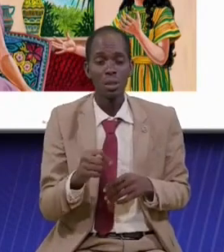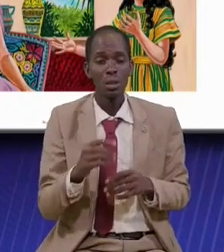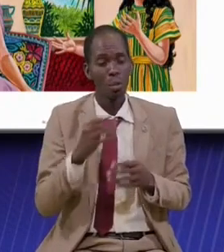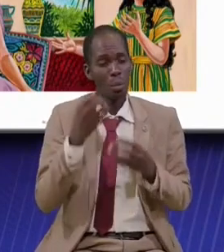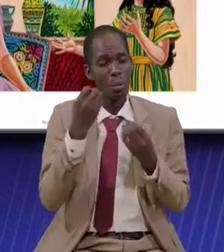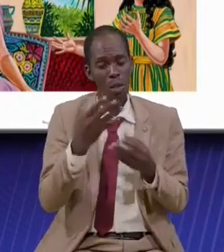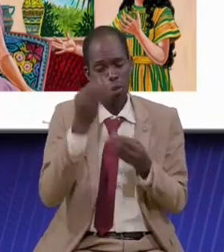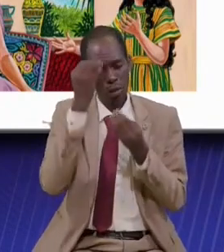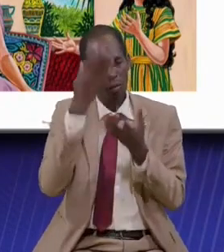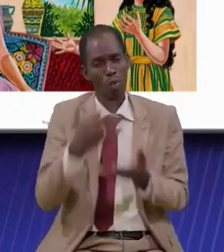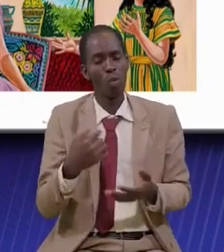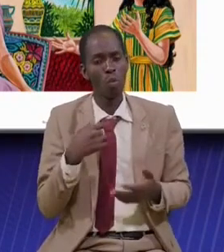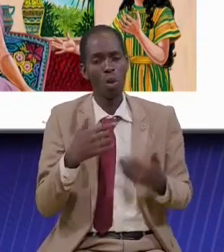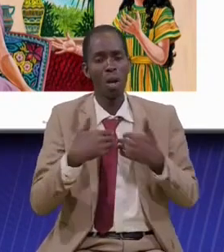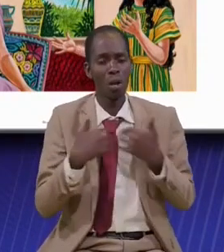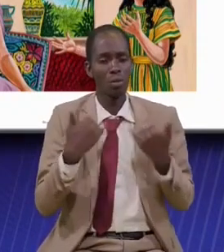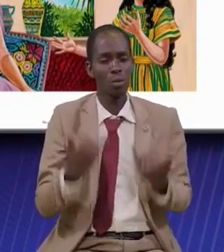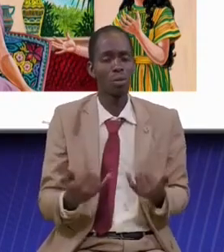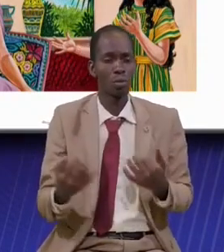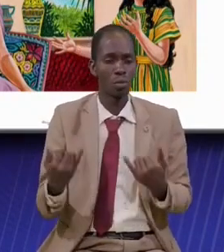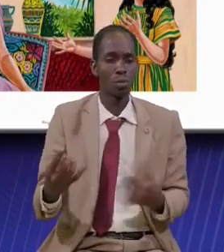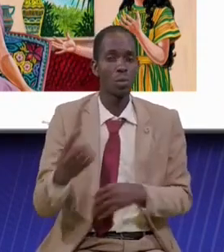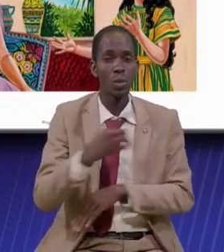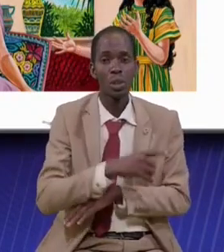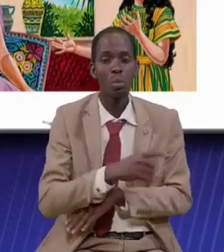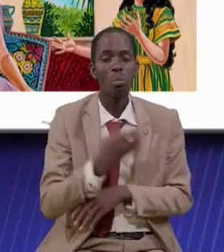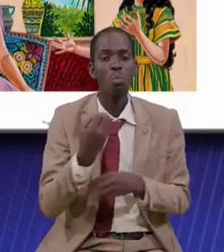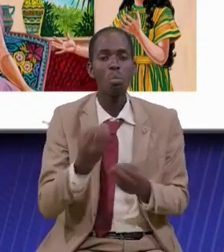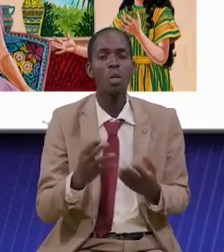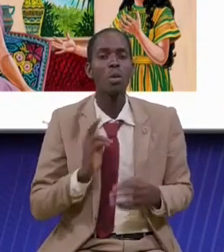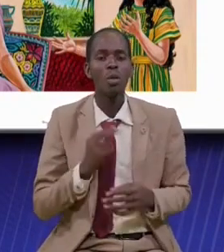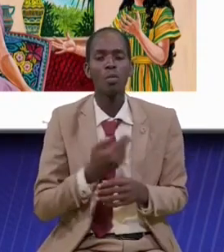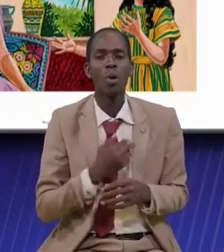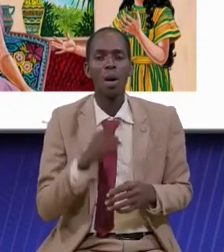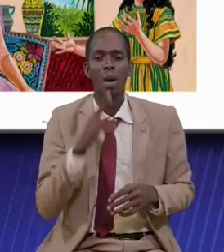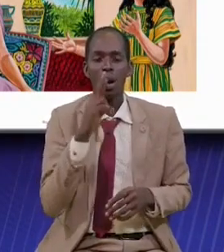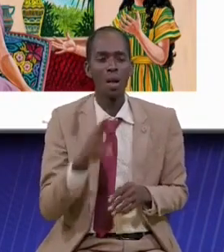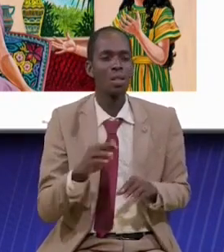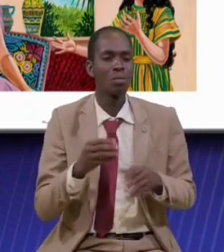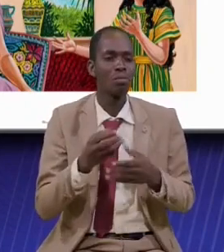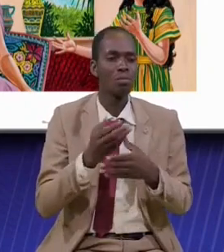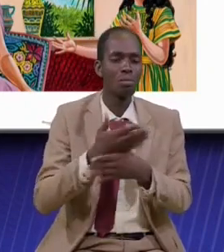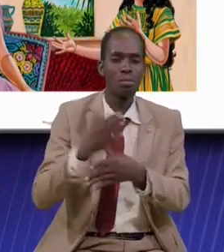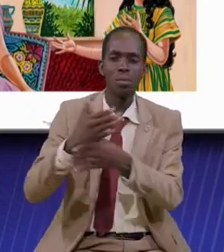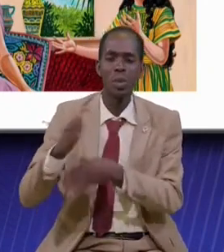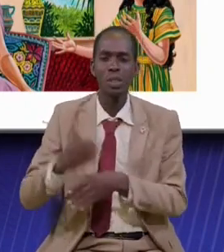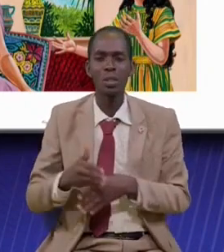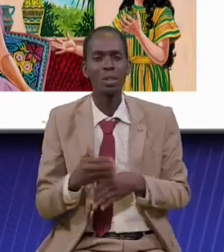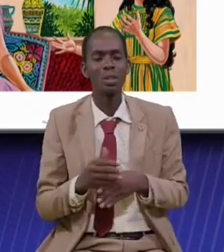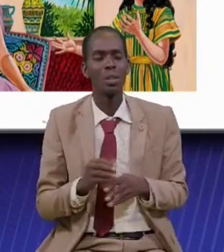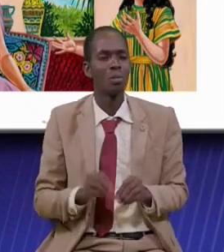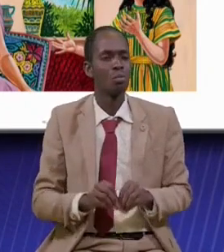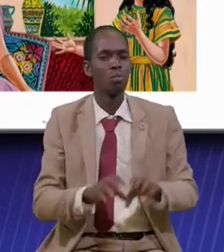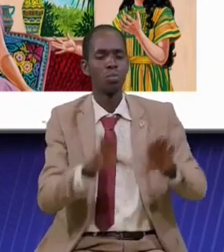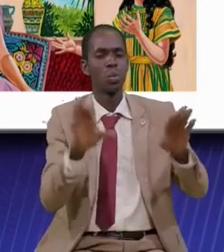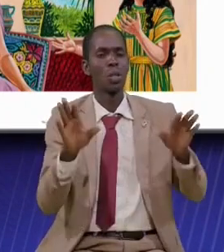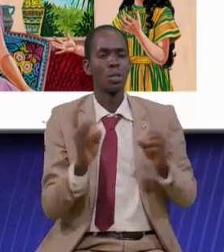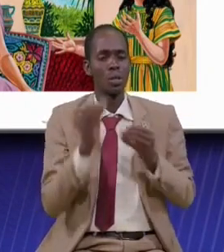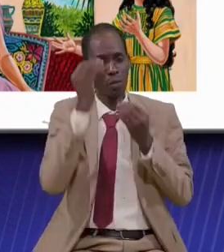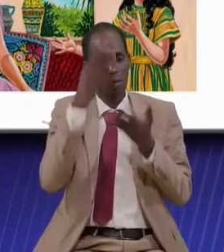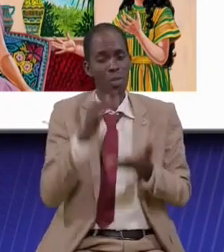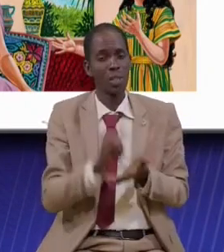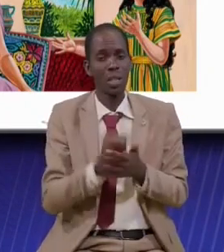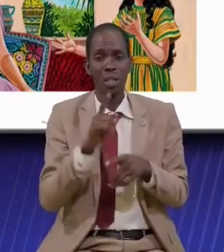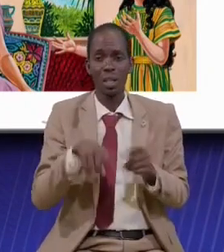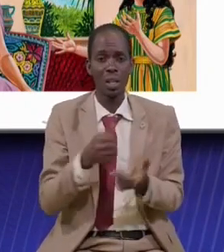our generation, many of us are sharing all kinds of information that does not even help you, your neighbor, or